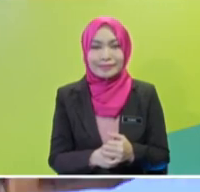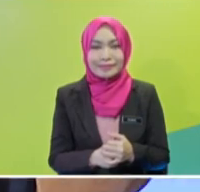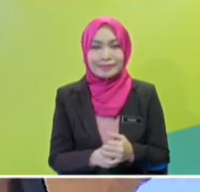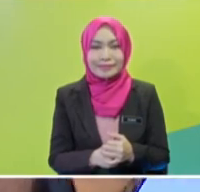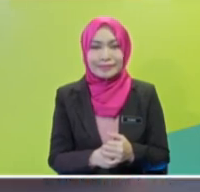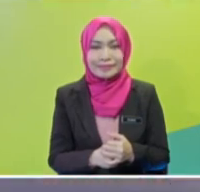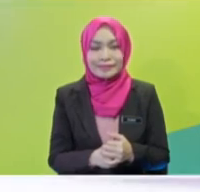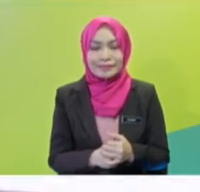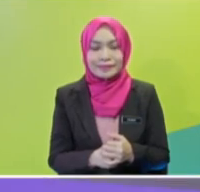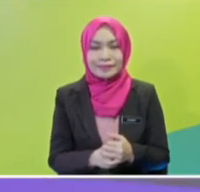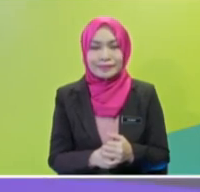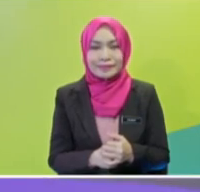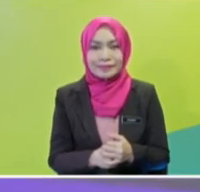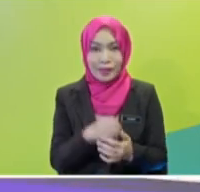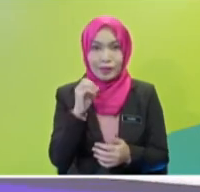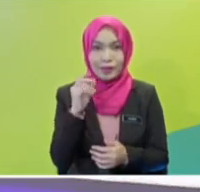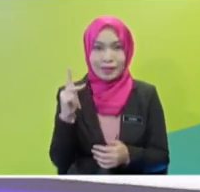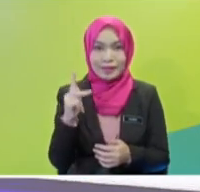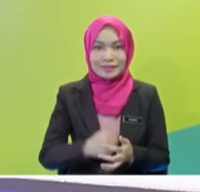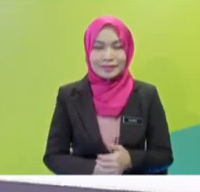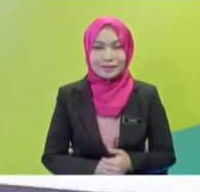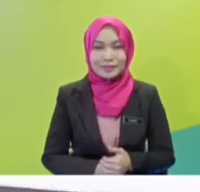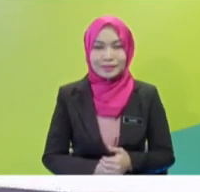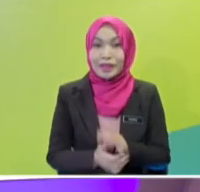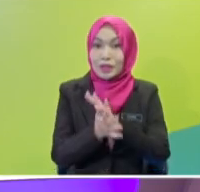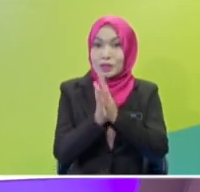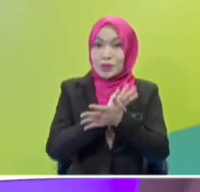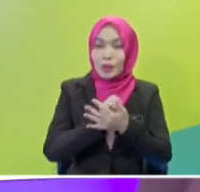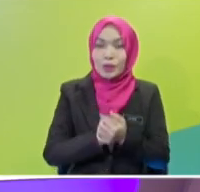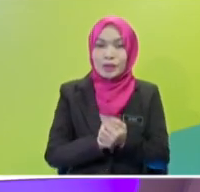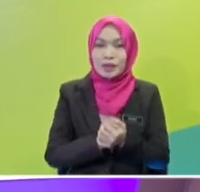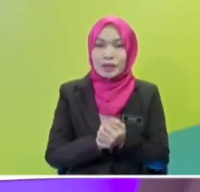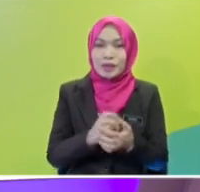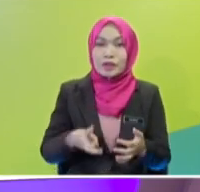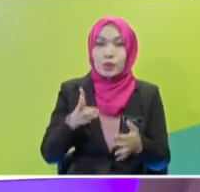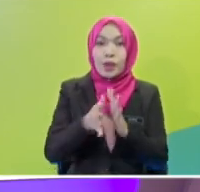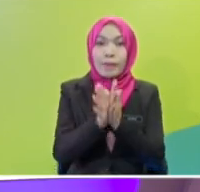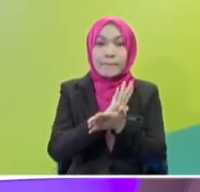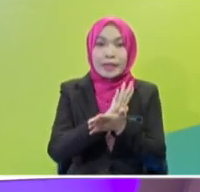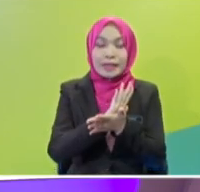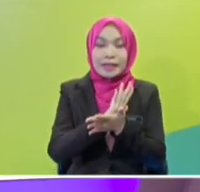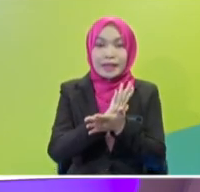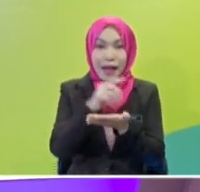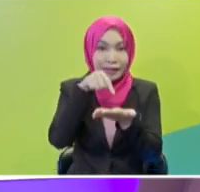table. Okay. So, it will be like this.